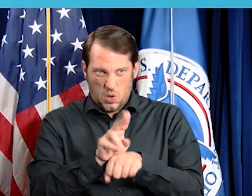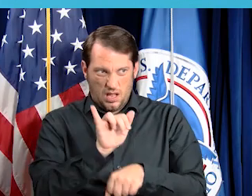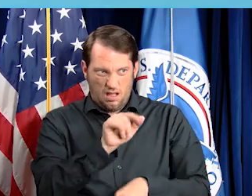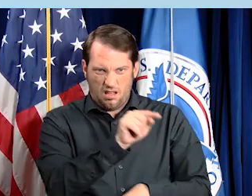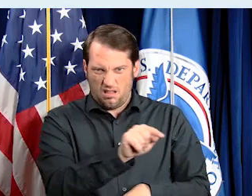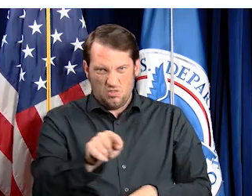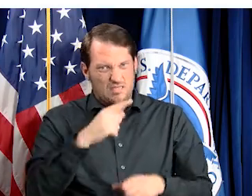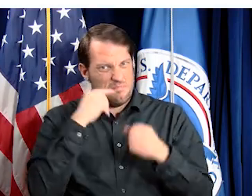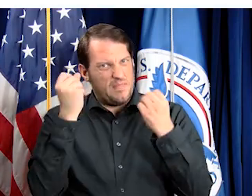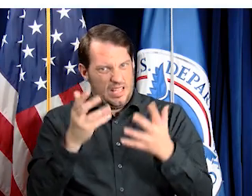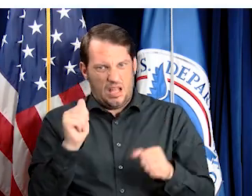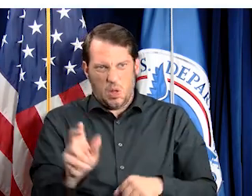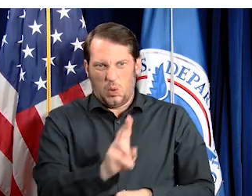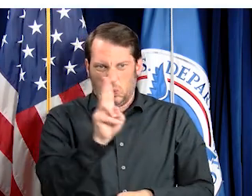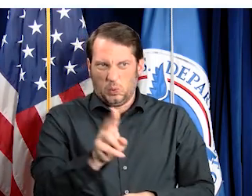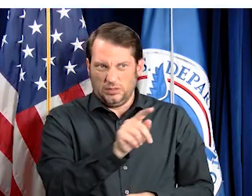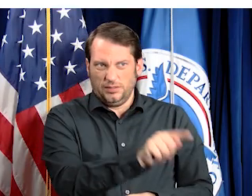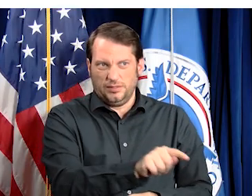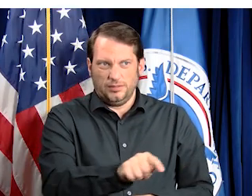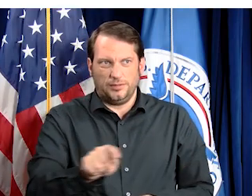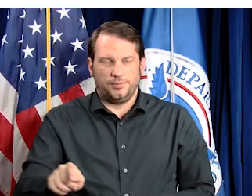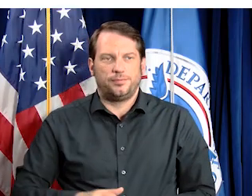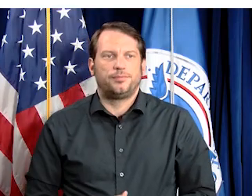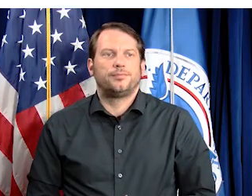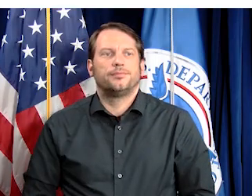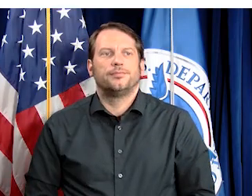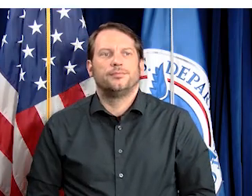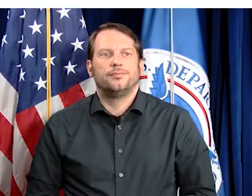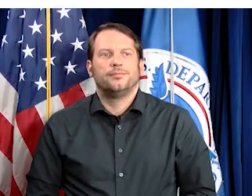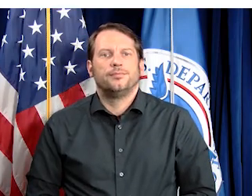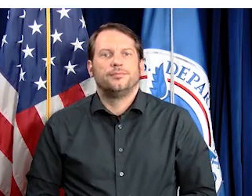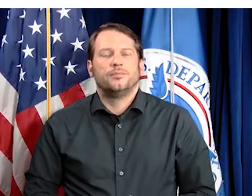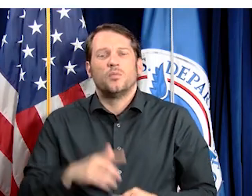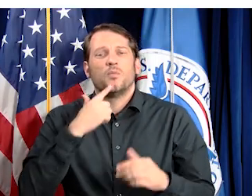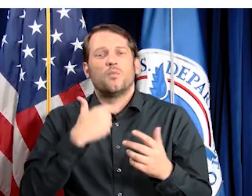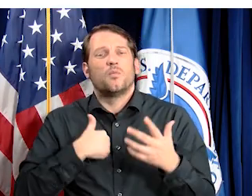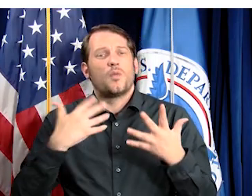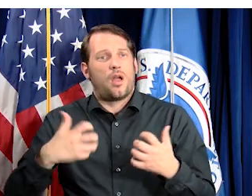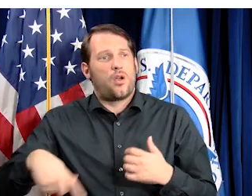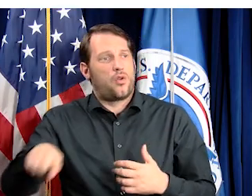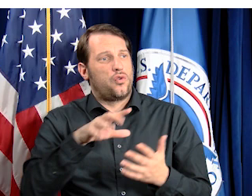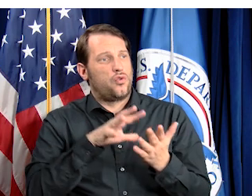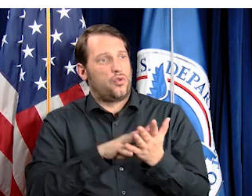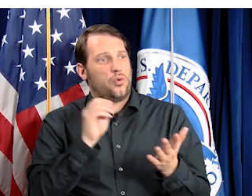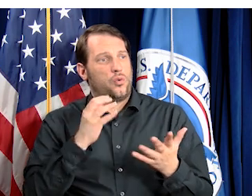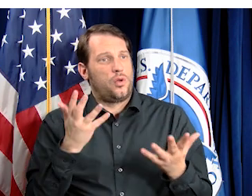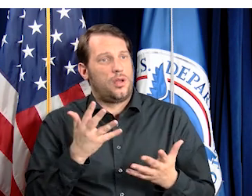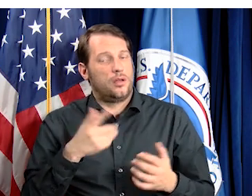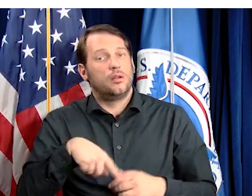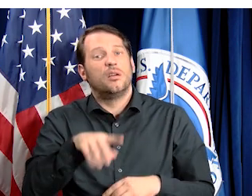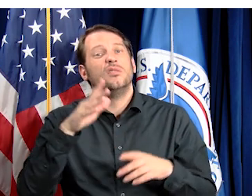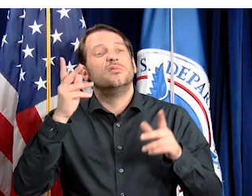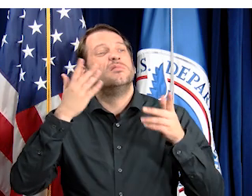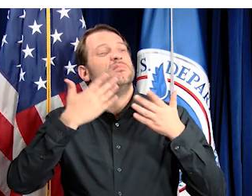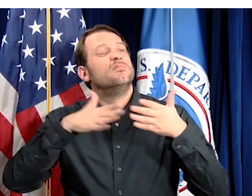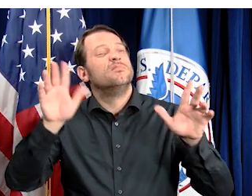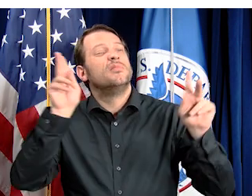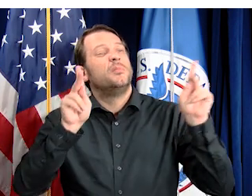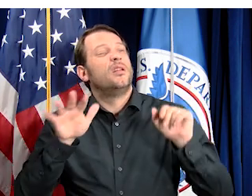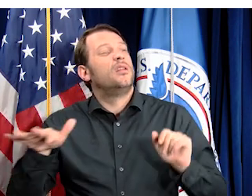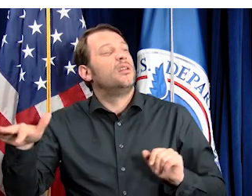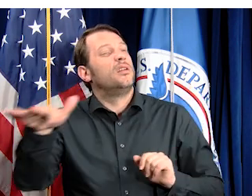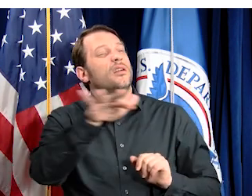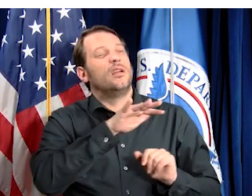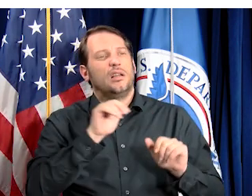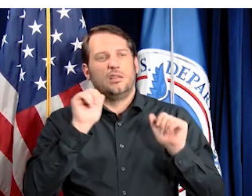for you is that members of the public are also first responders, on the ground as well as online. There's